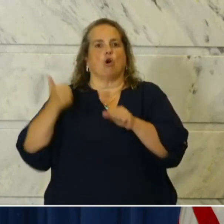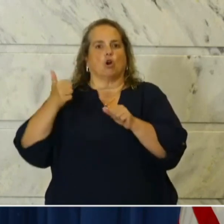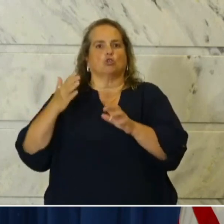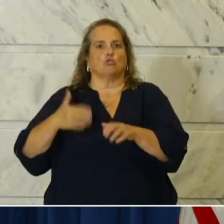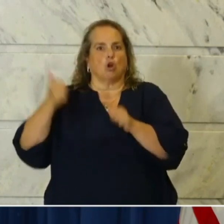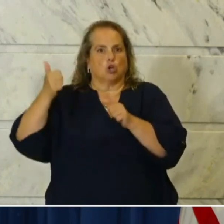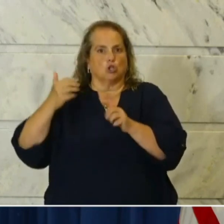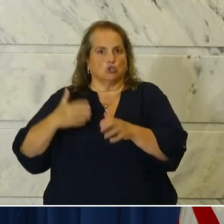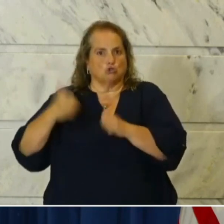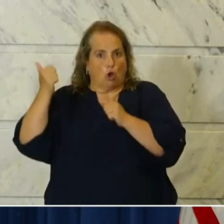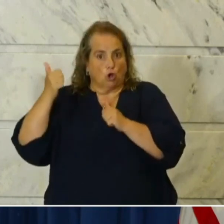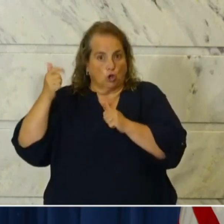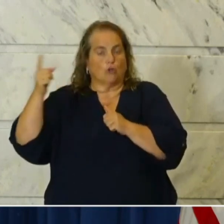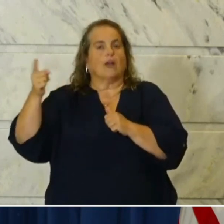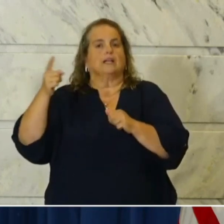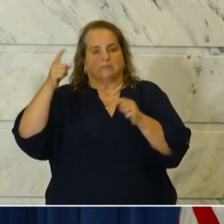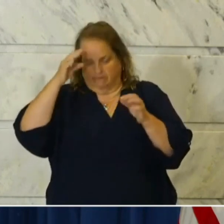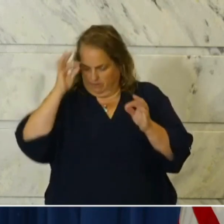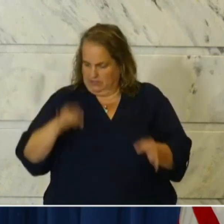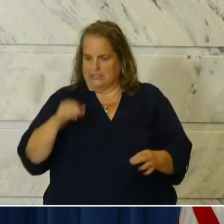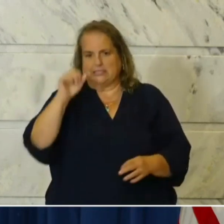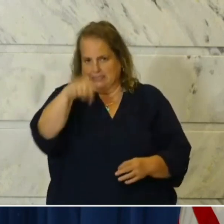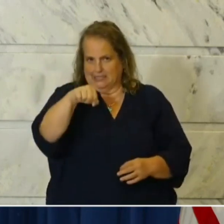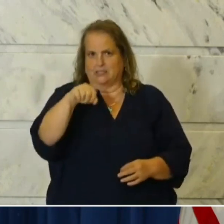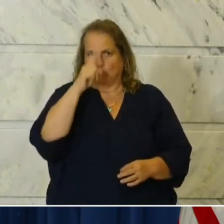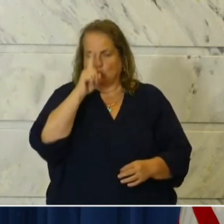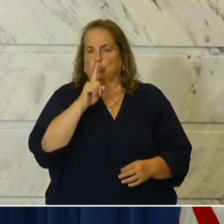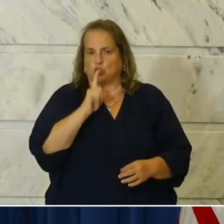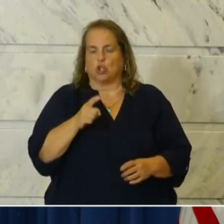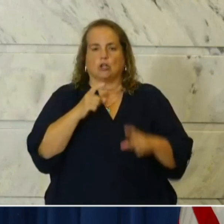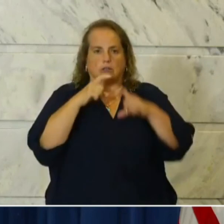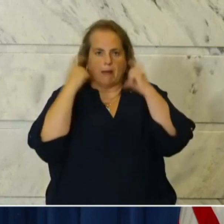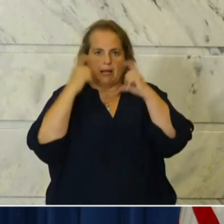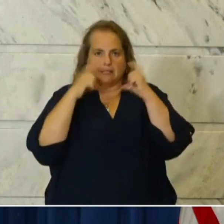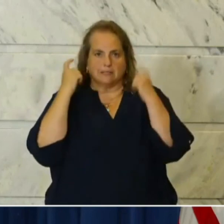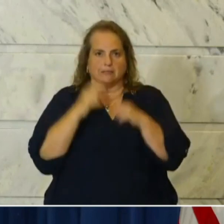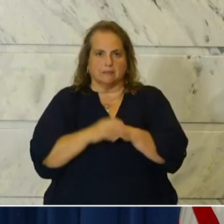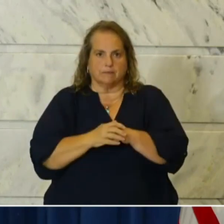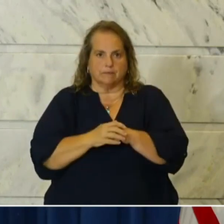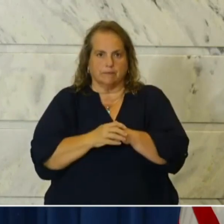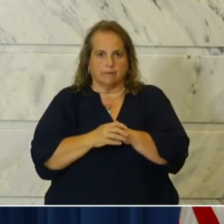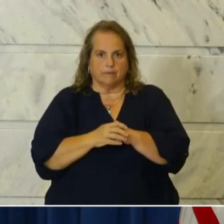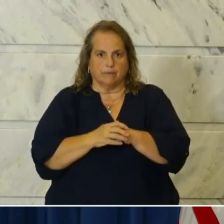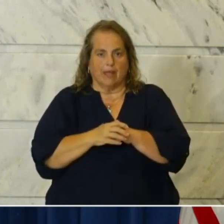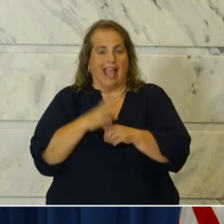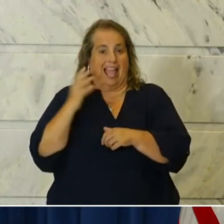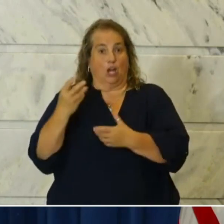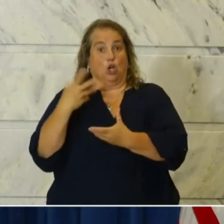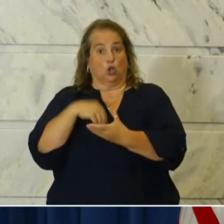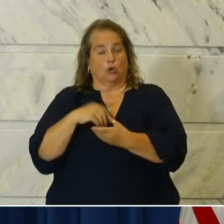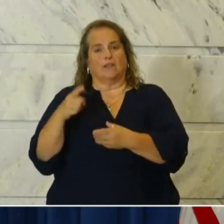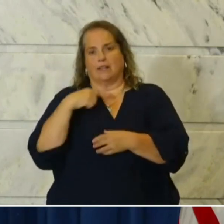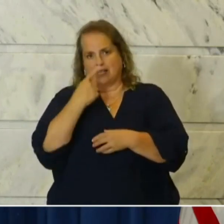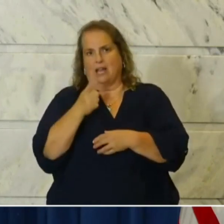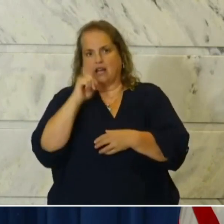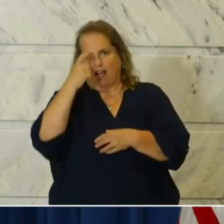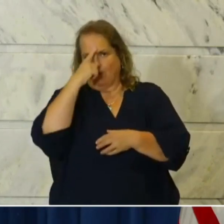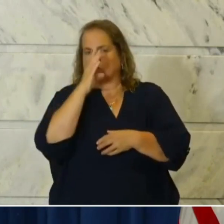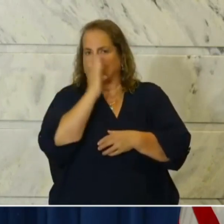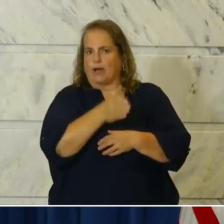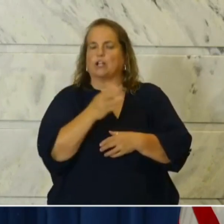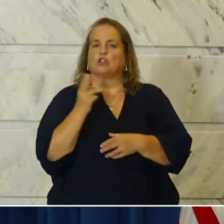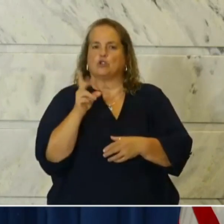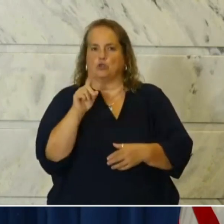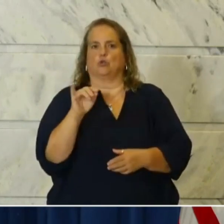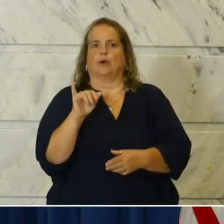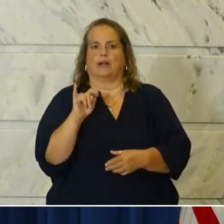stronger and stronger on, including taking on some governors directly, which I haven't seen up to now. So I